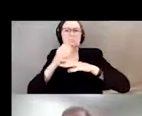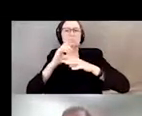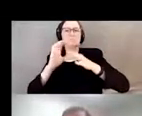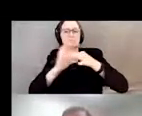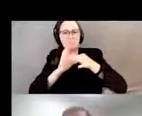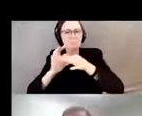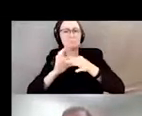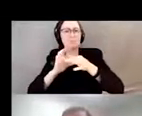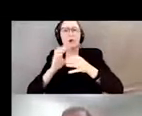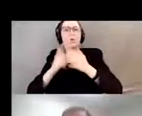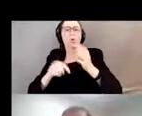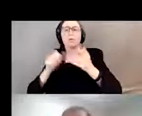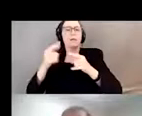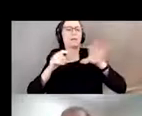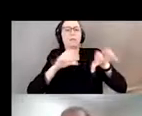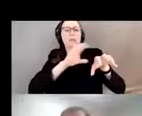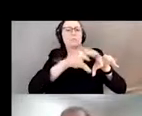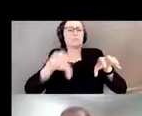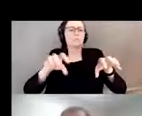what's left of these other Mujahideen